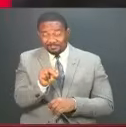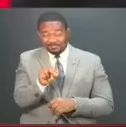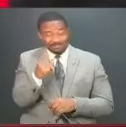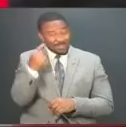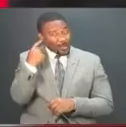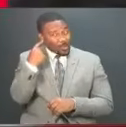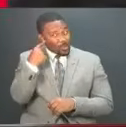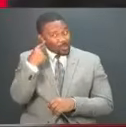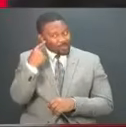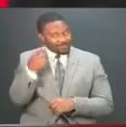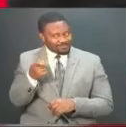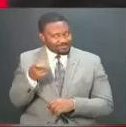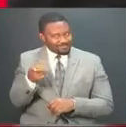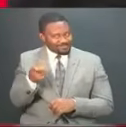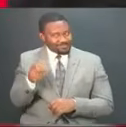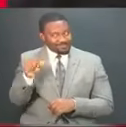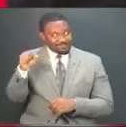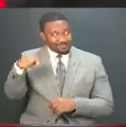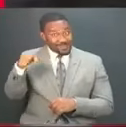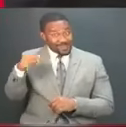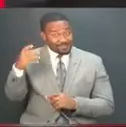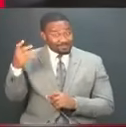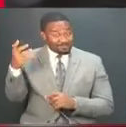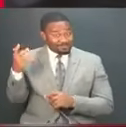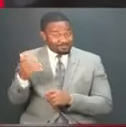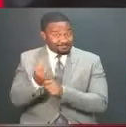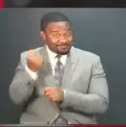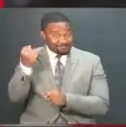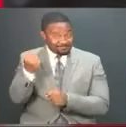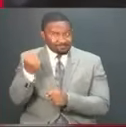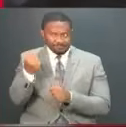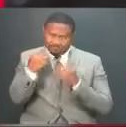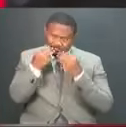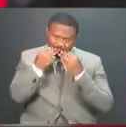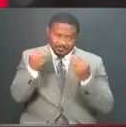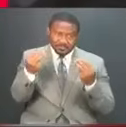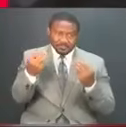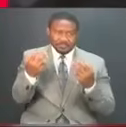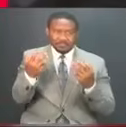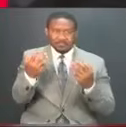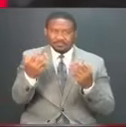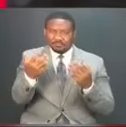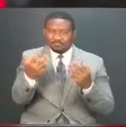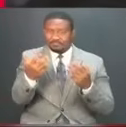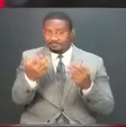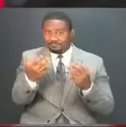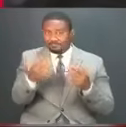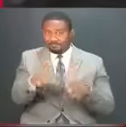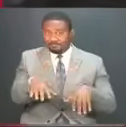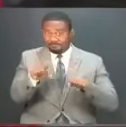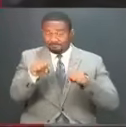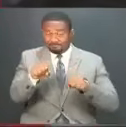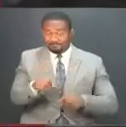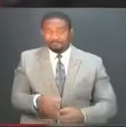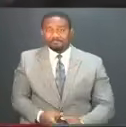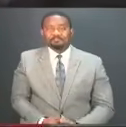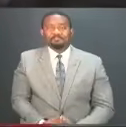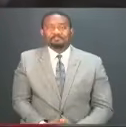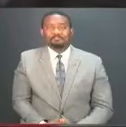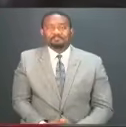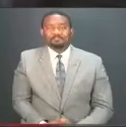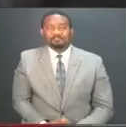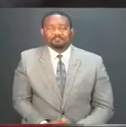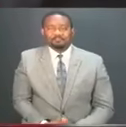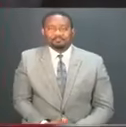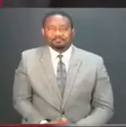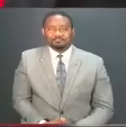Honorable members, the ayes have it. The motion is accordingly adopted.